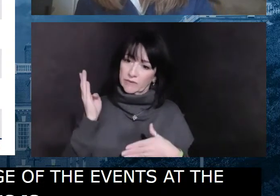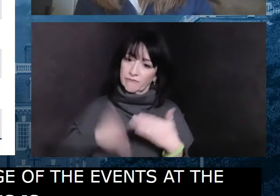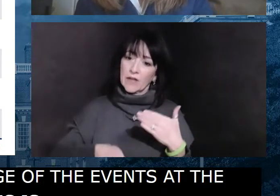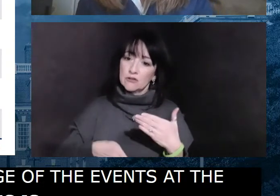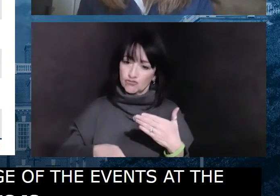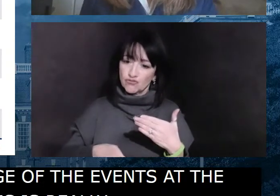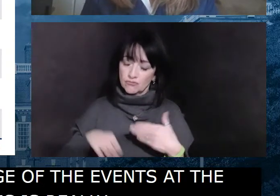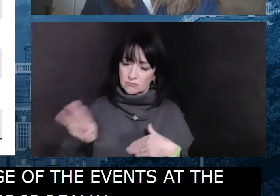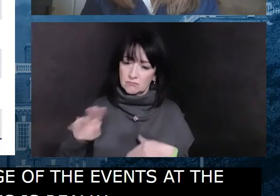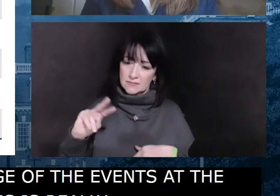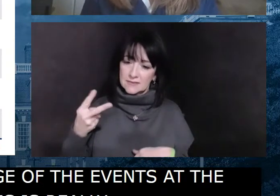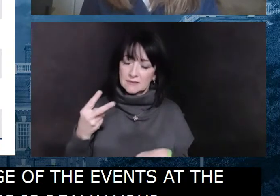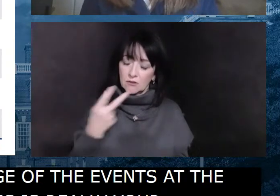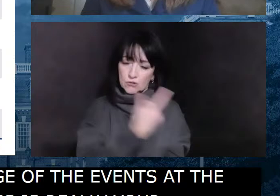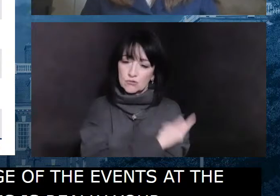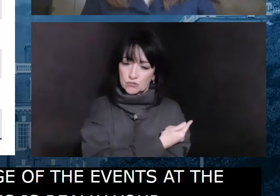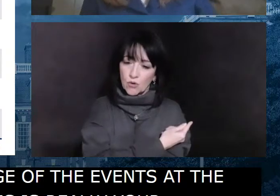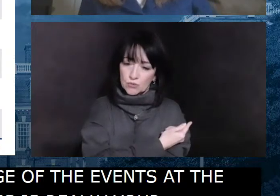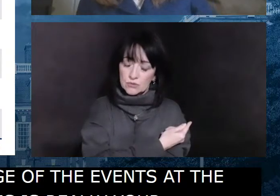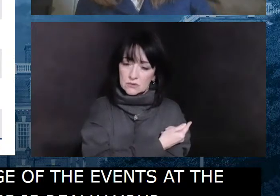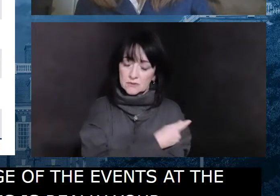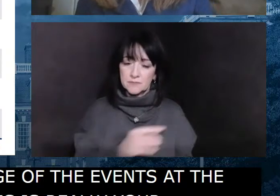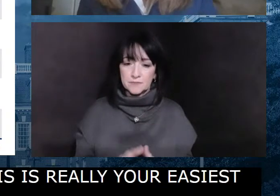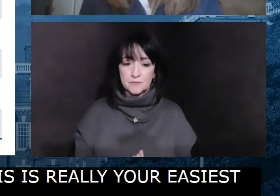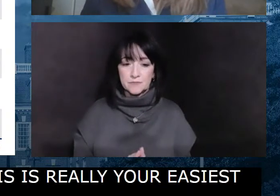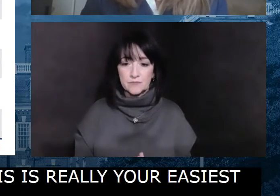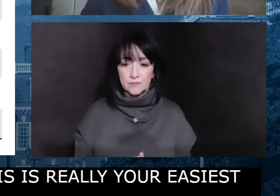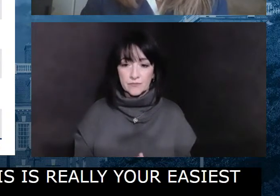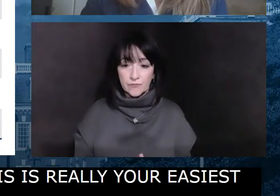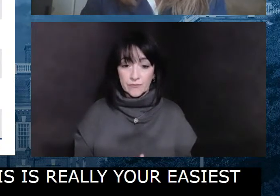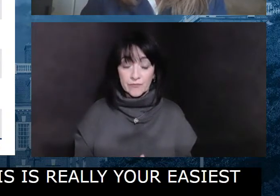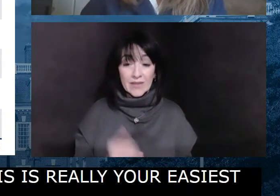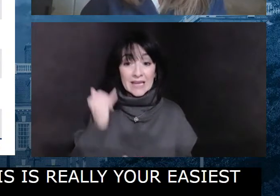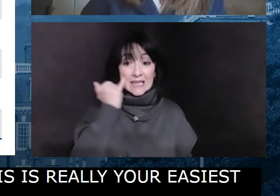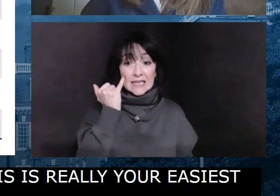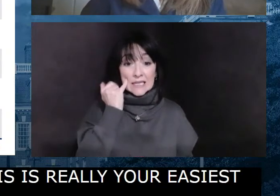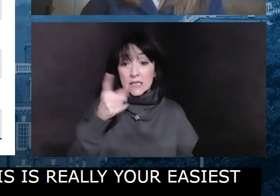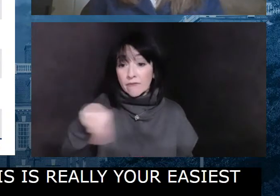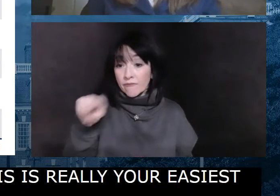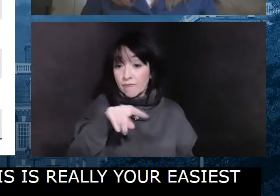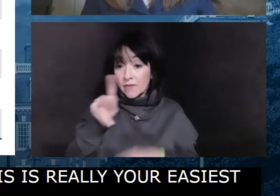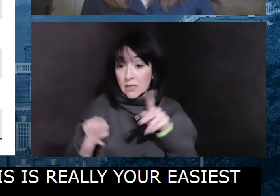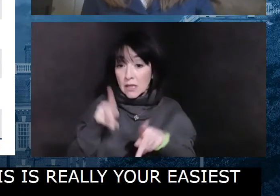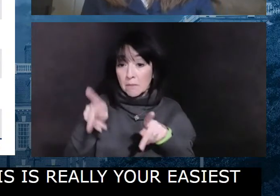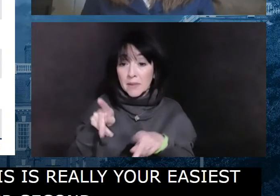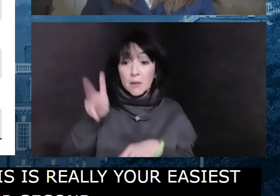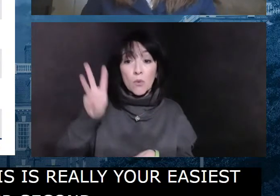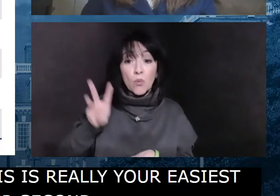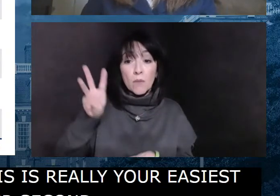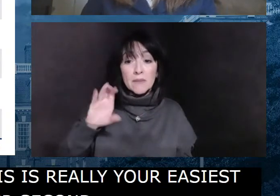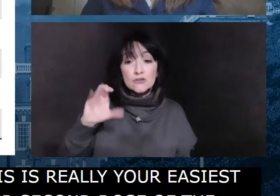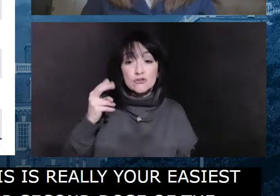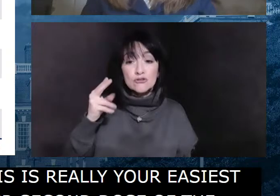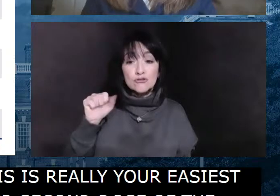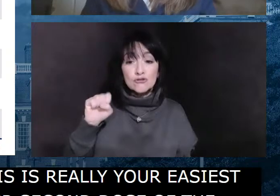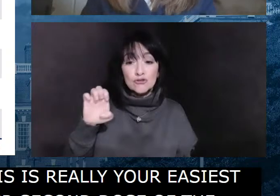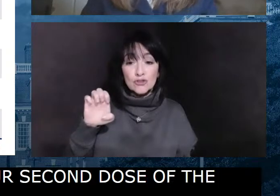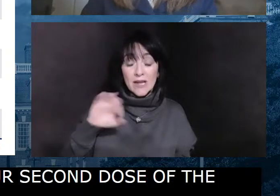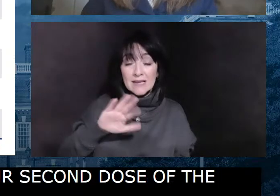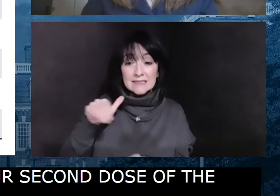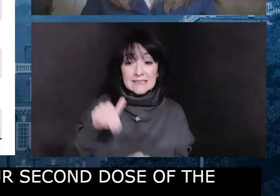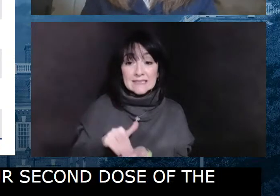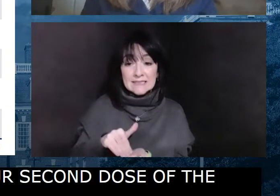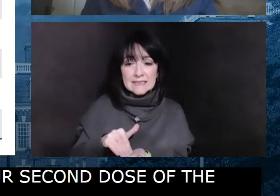your second dose of your vaccine. For those who got their vaccine at the Chase Center, we'll have an announcement coming